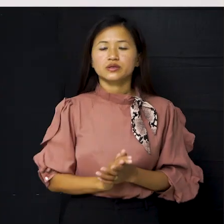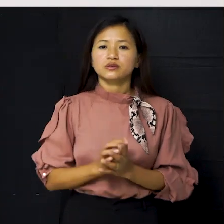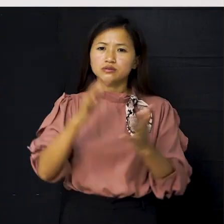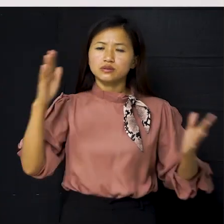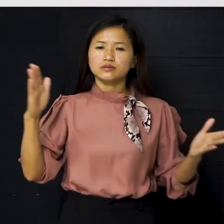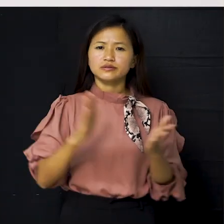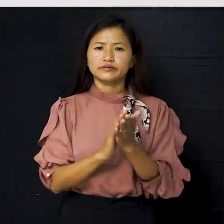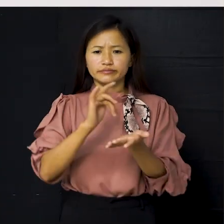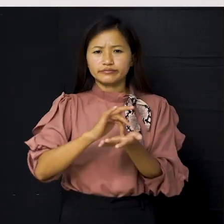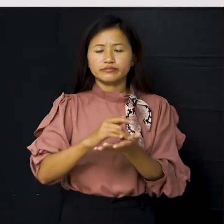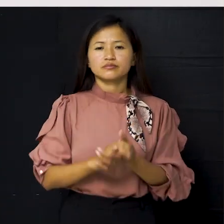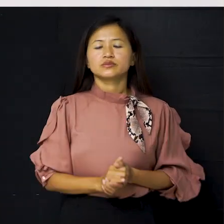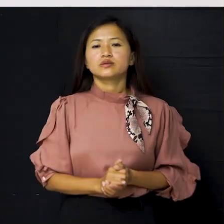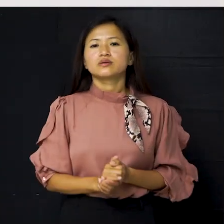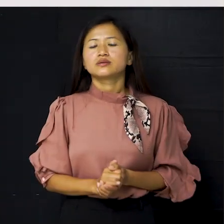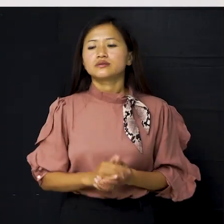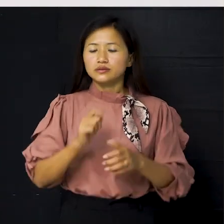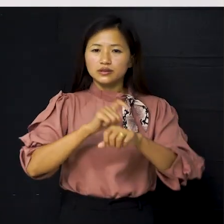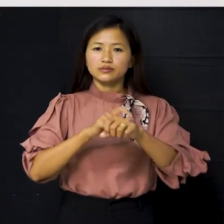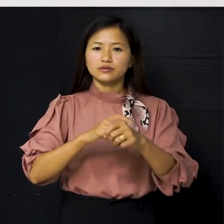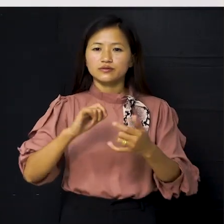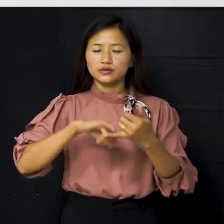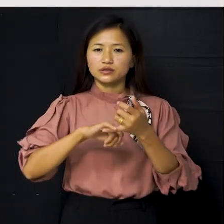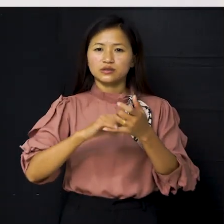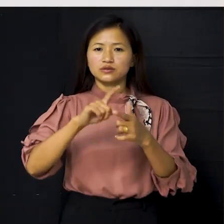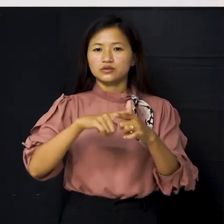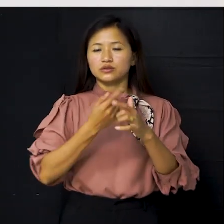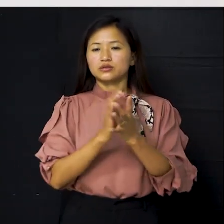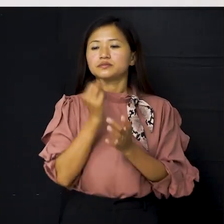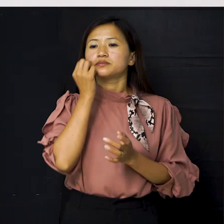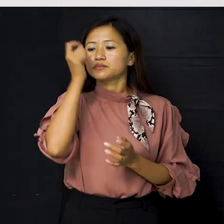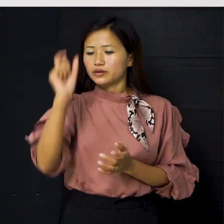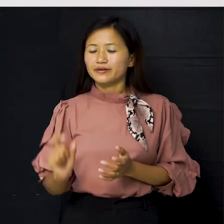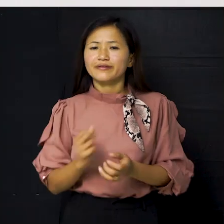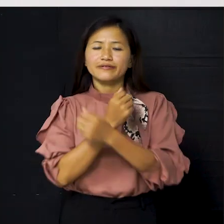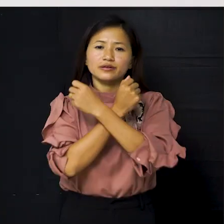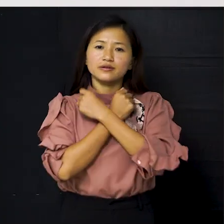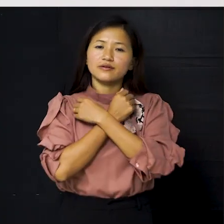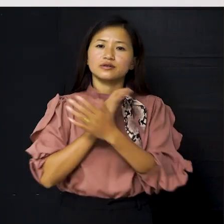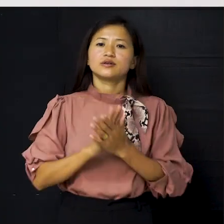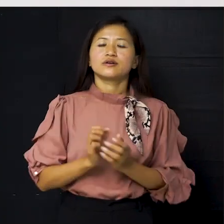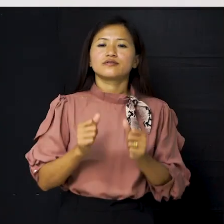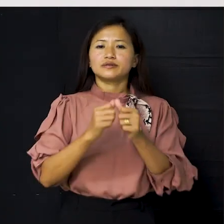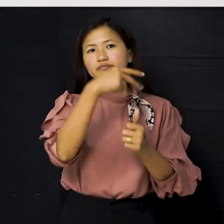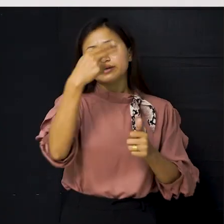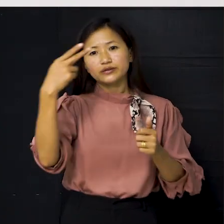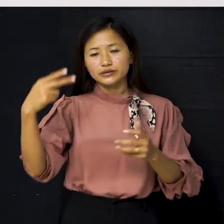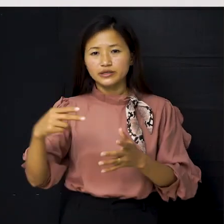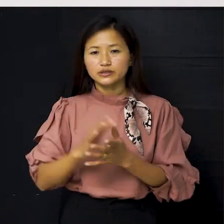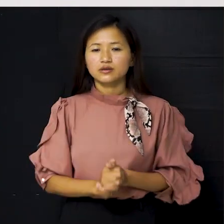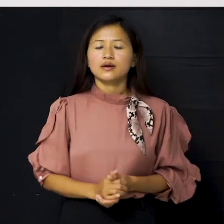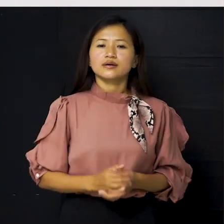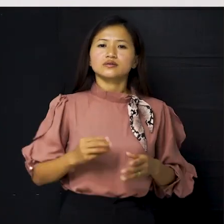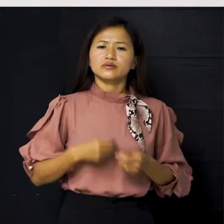territory. However, in the times of Shah Jahan, he was a great lover of architecture, so most of his time he